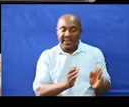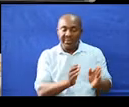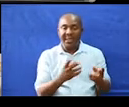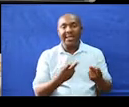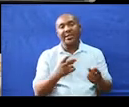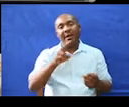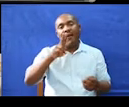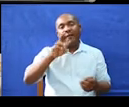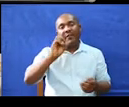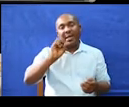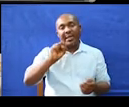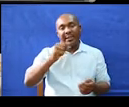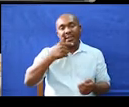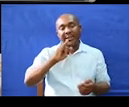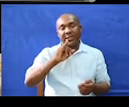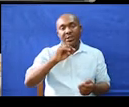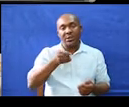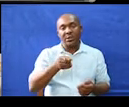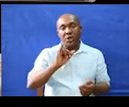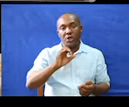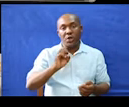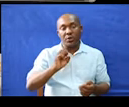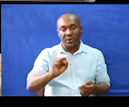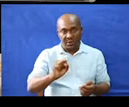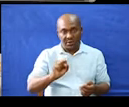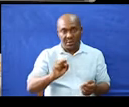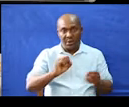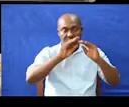structure, not perish away.